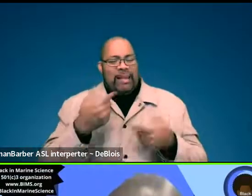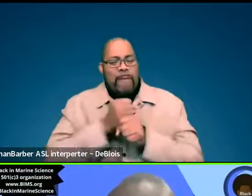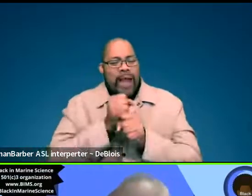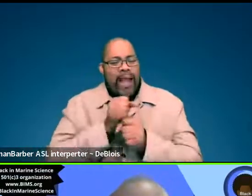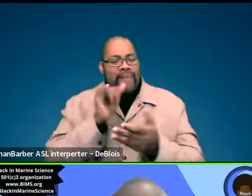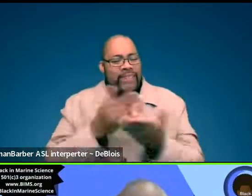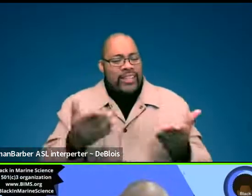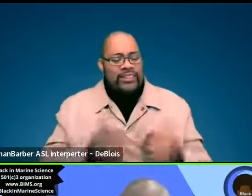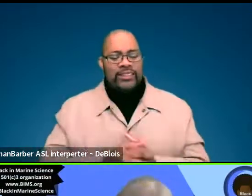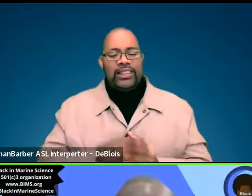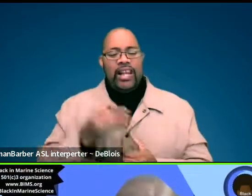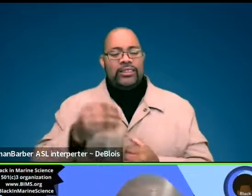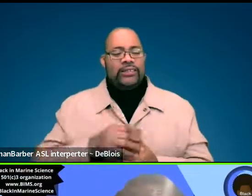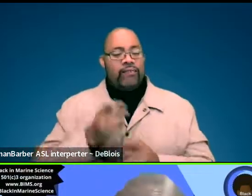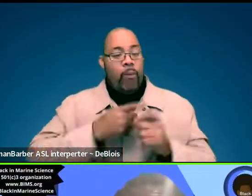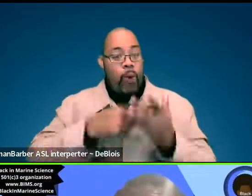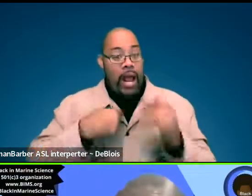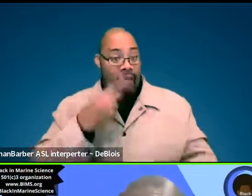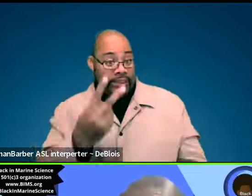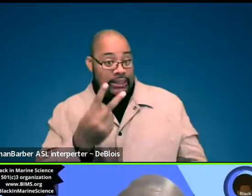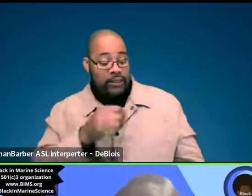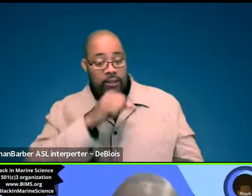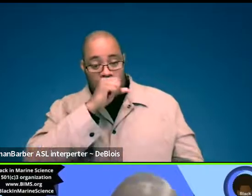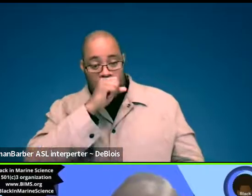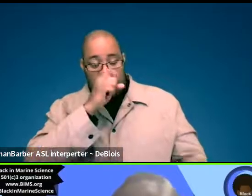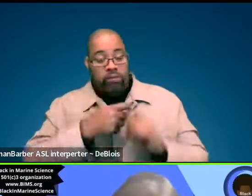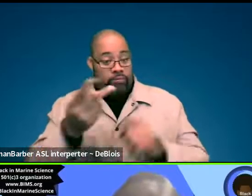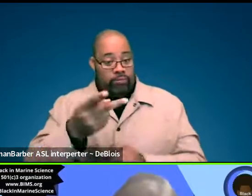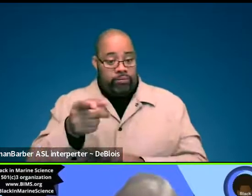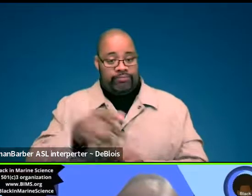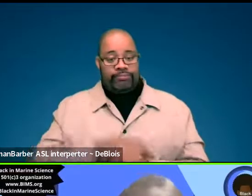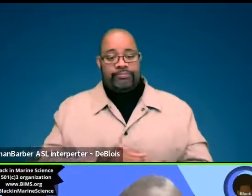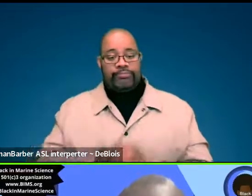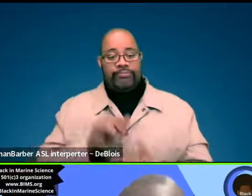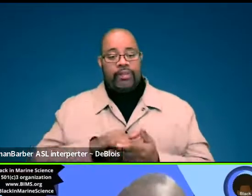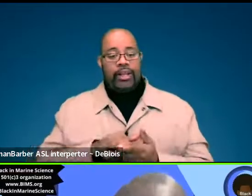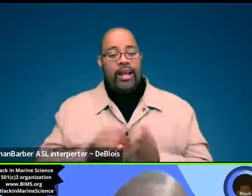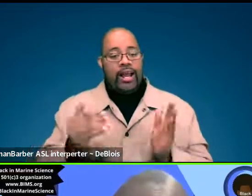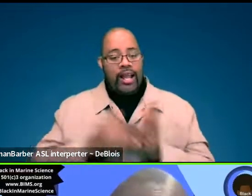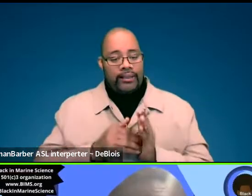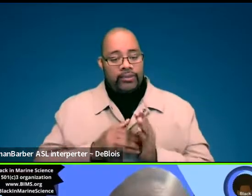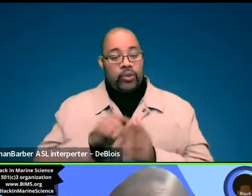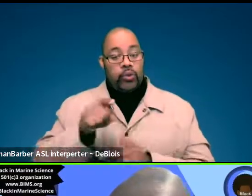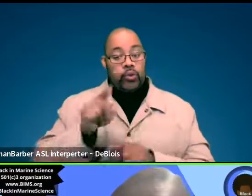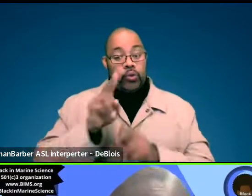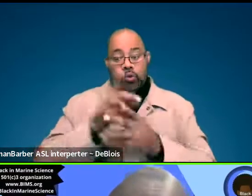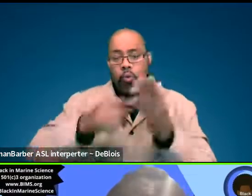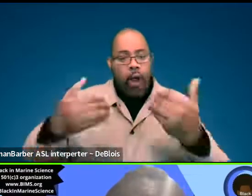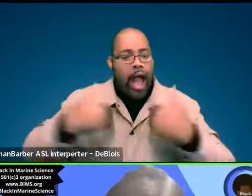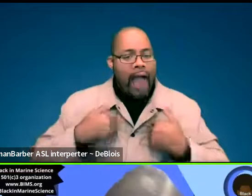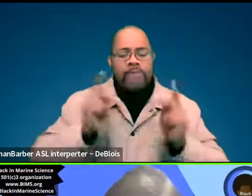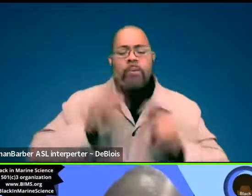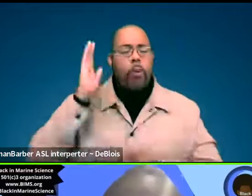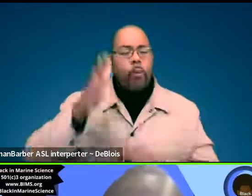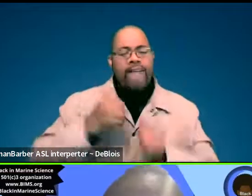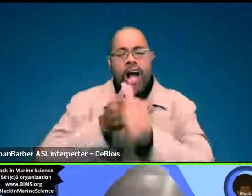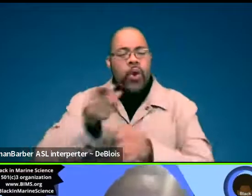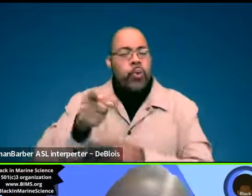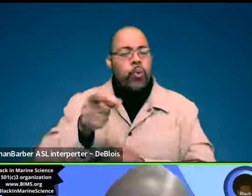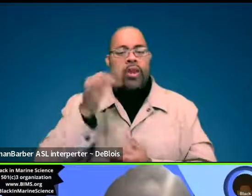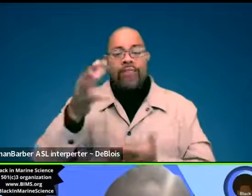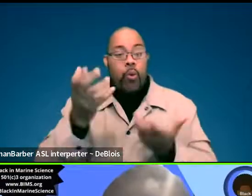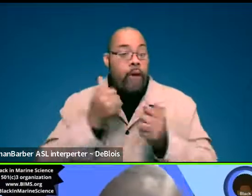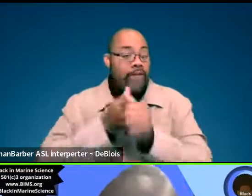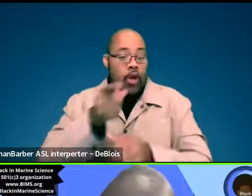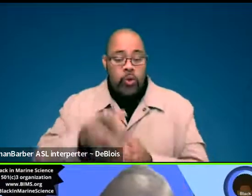create things. And from what I see from you all is that, again, use what you got. People are going to follow you if they want